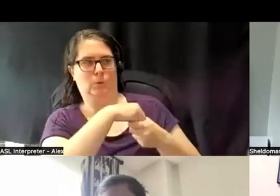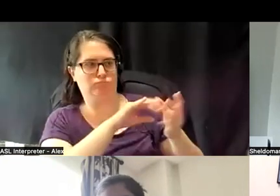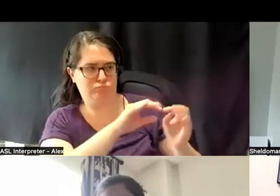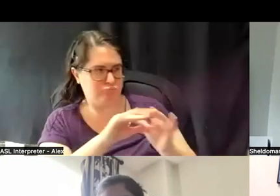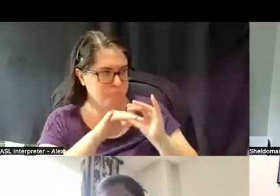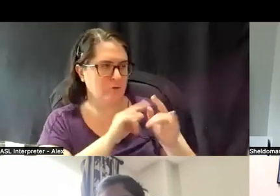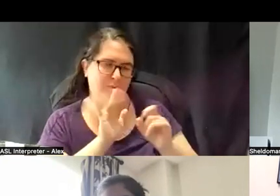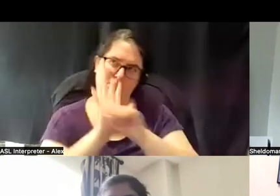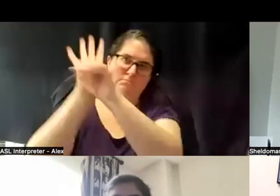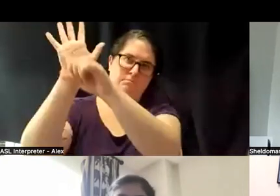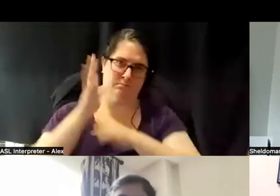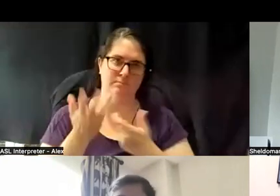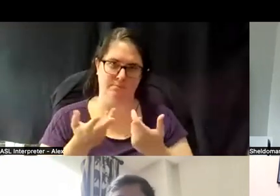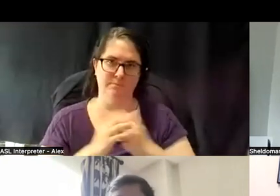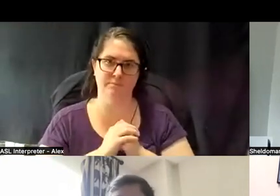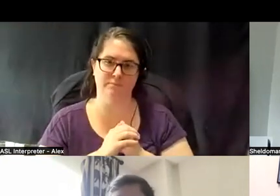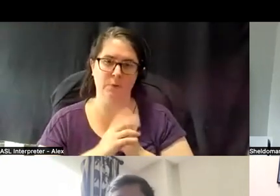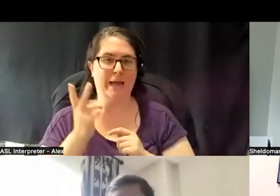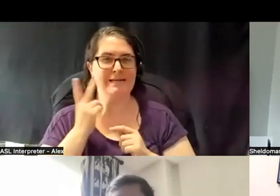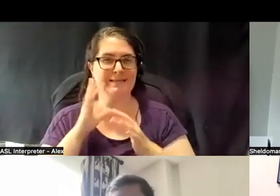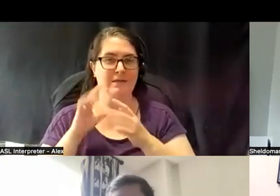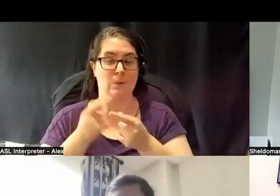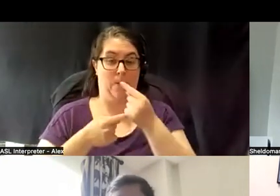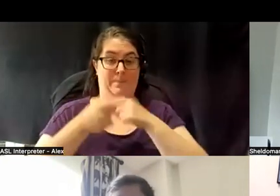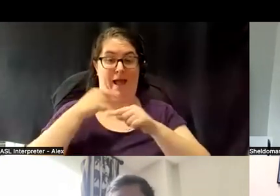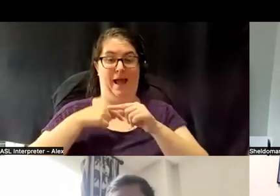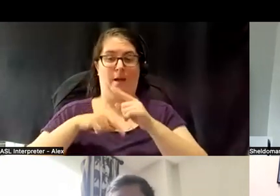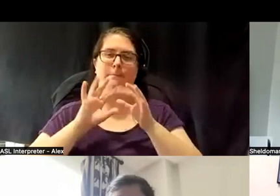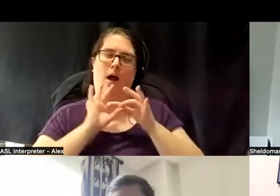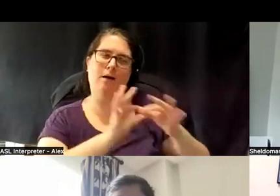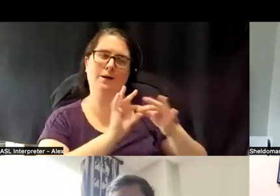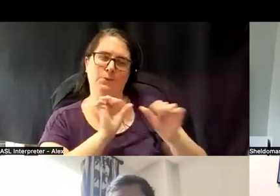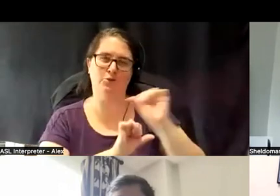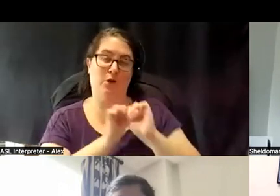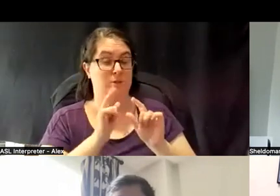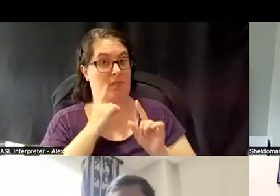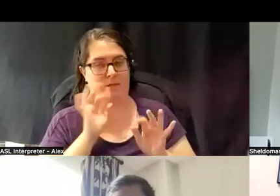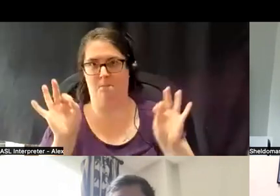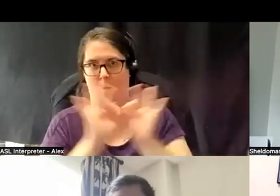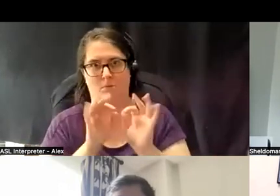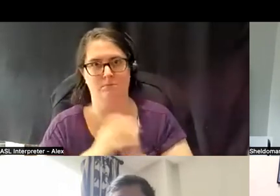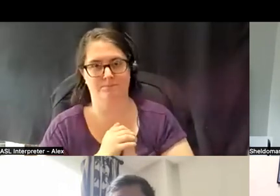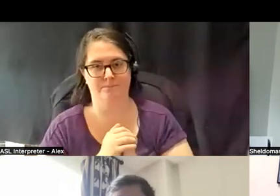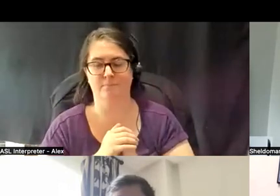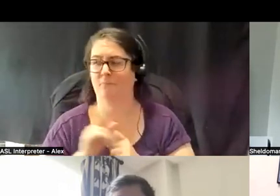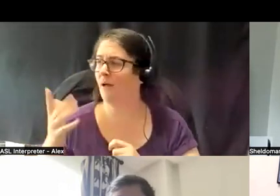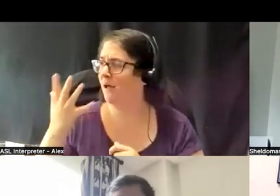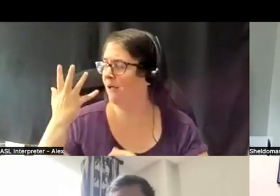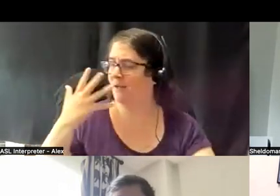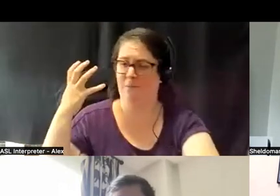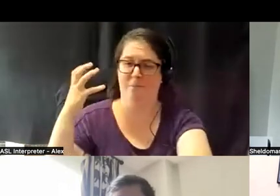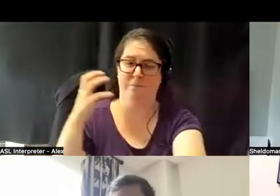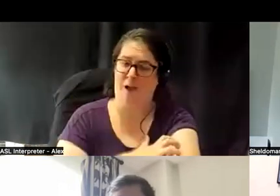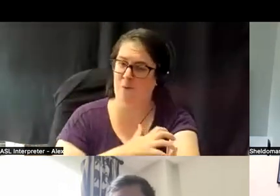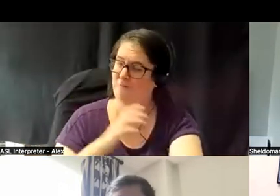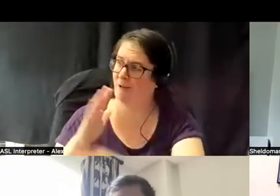that's, I see us coming to each other, which I think is really necessary. Oh, wow. That was so powerful. Damn. I'll snap